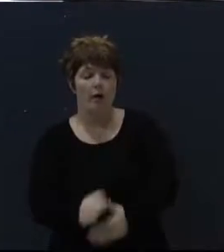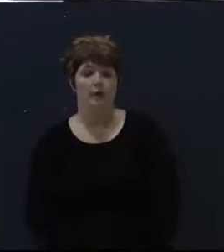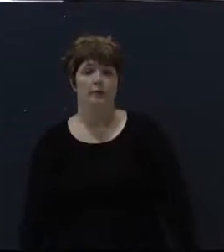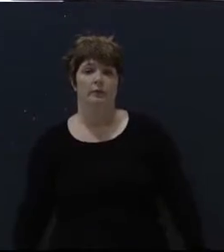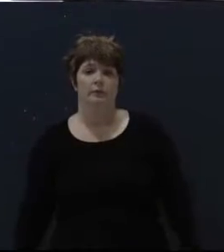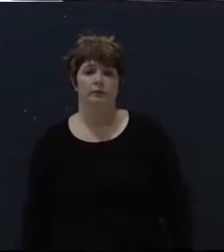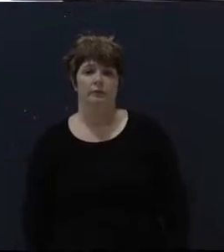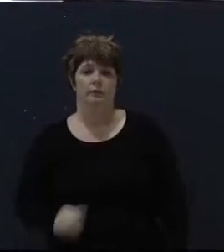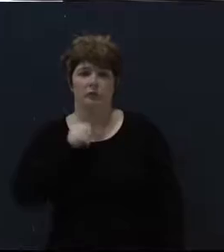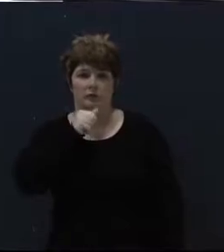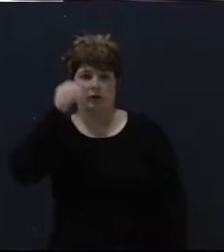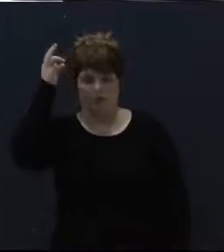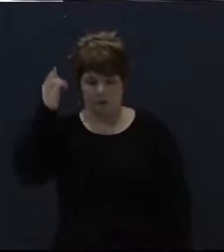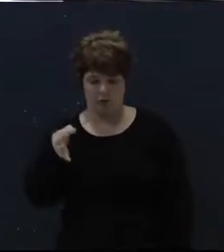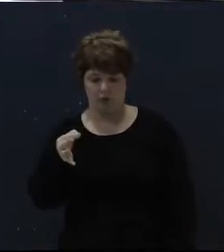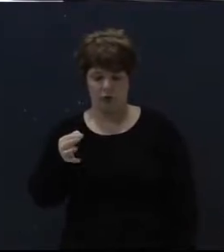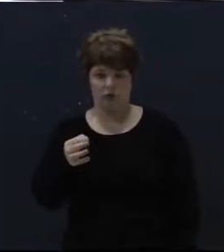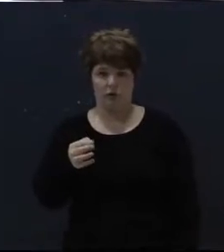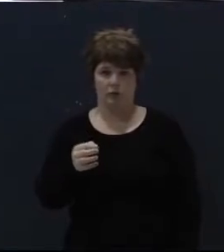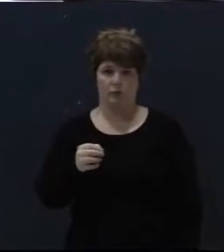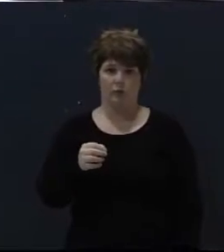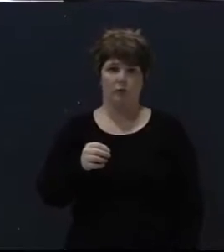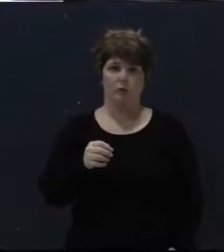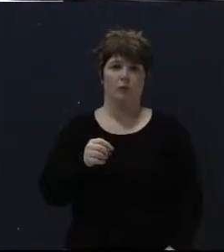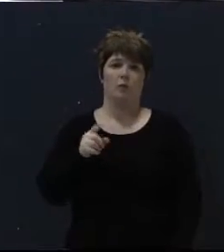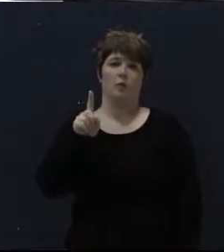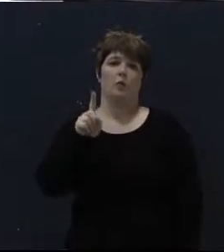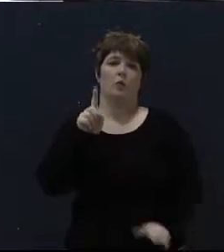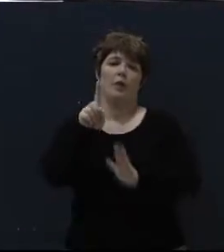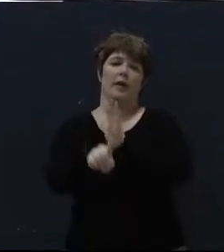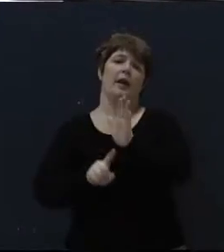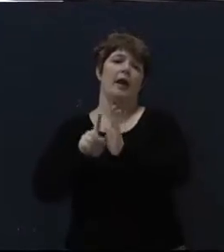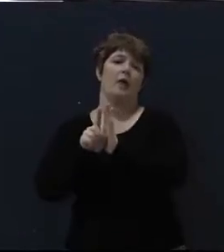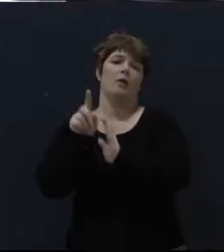I'm not going to preach an hour and a half, but I could this morning.